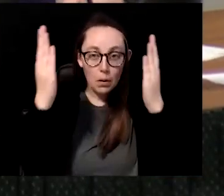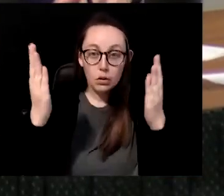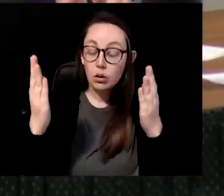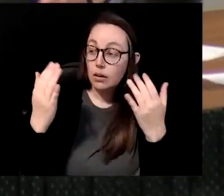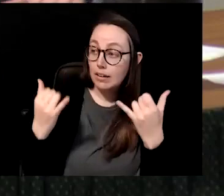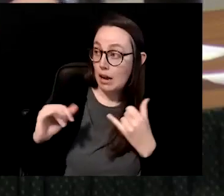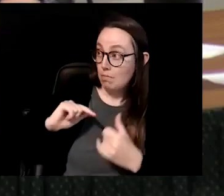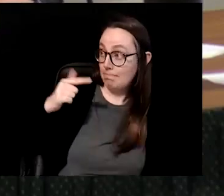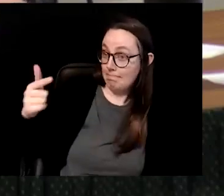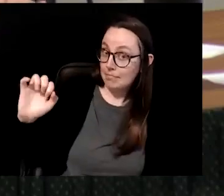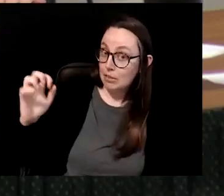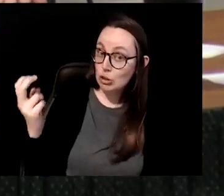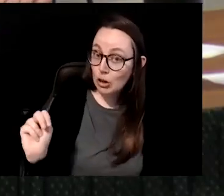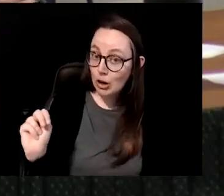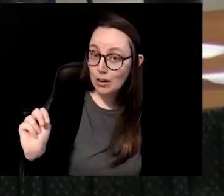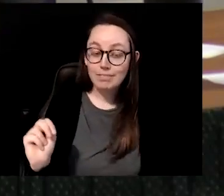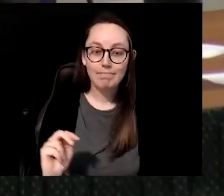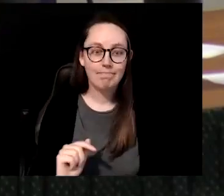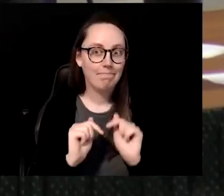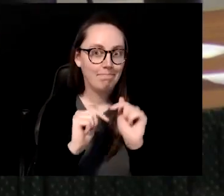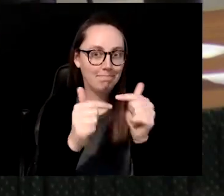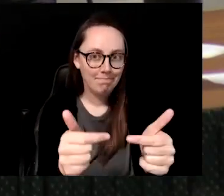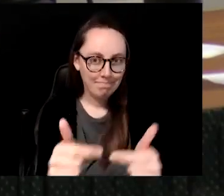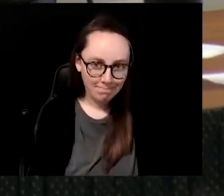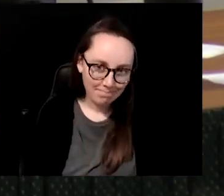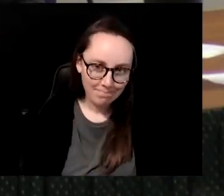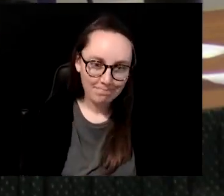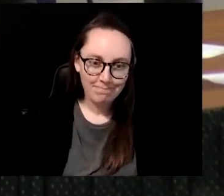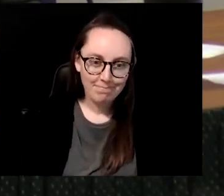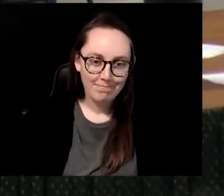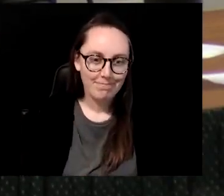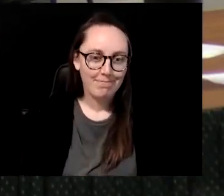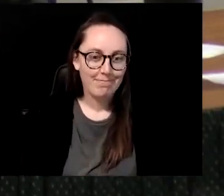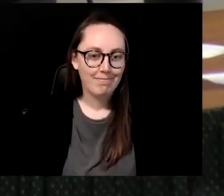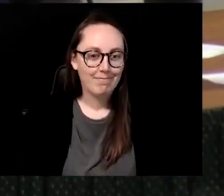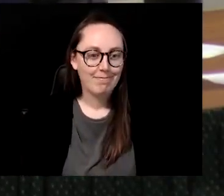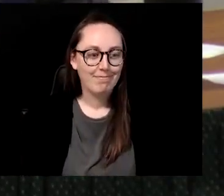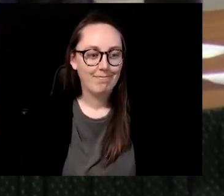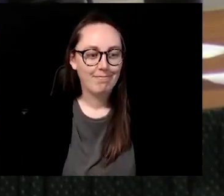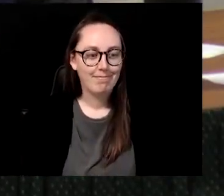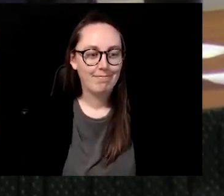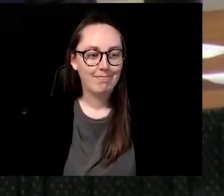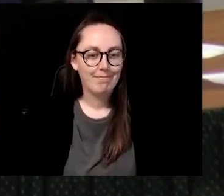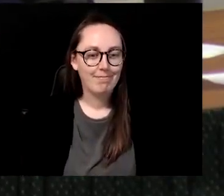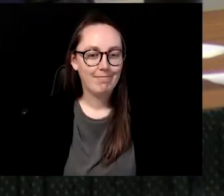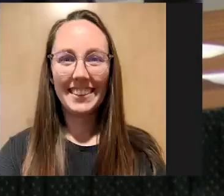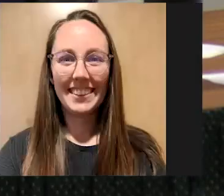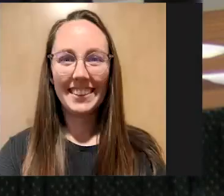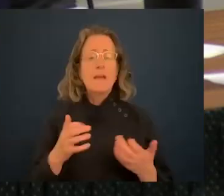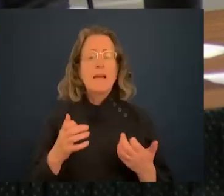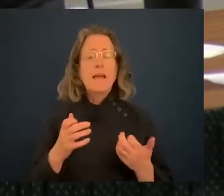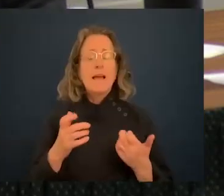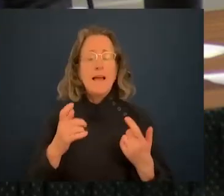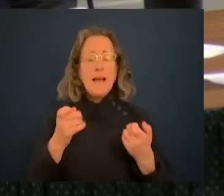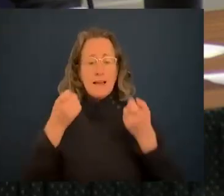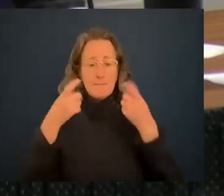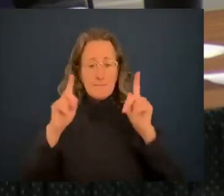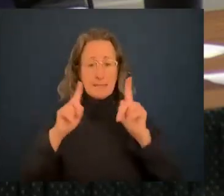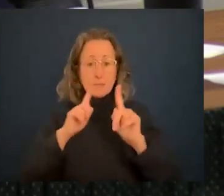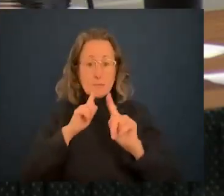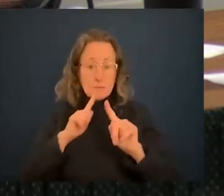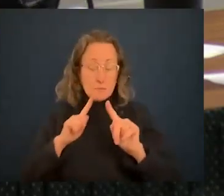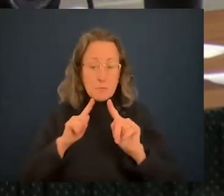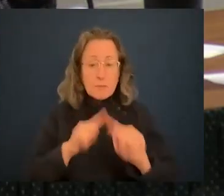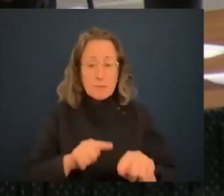yes thank you Ian um so this item is about establishing assumptions about effective response Force for fire suppression